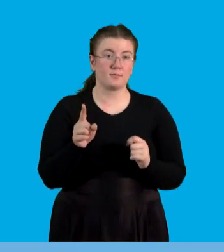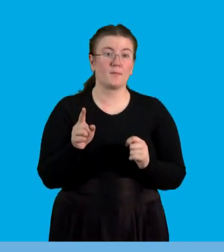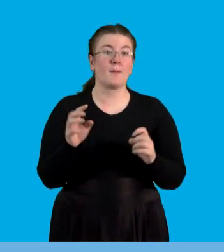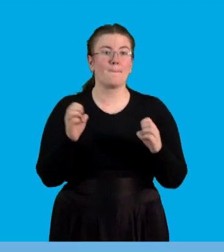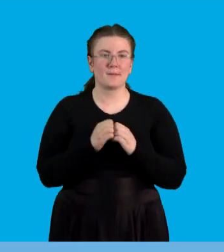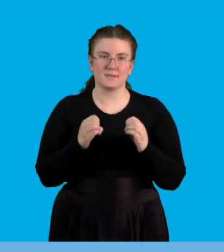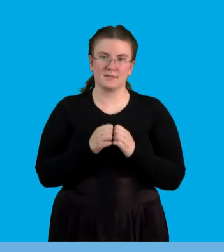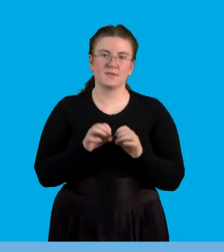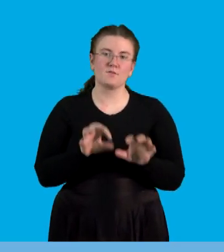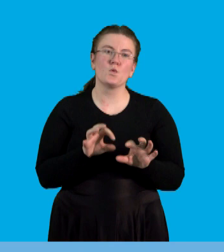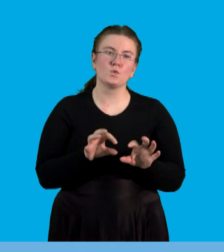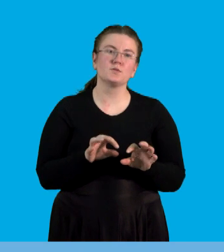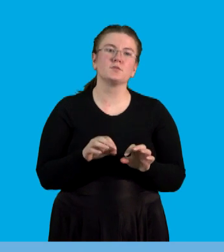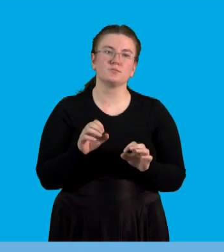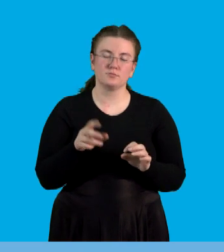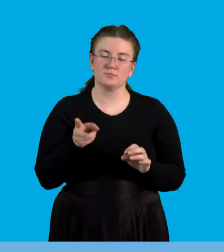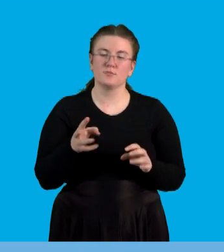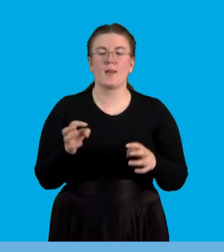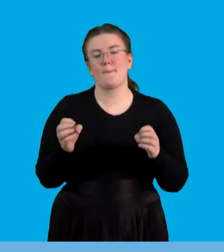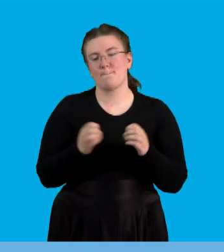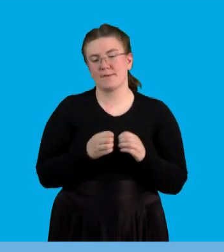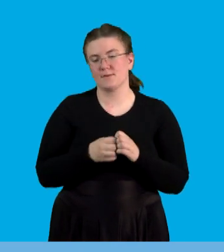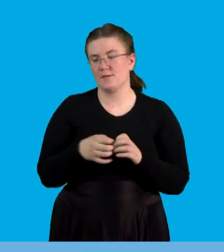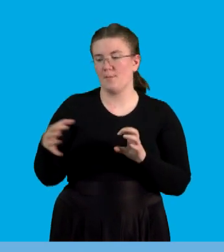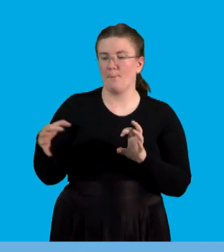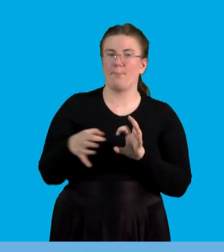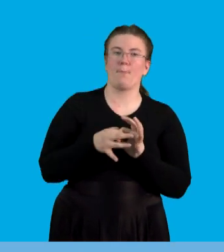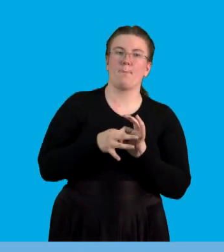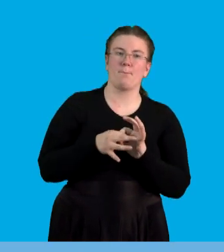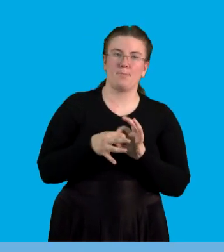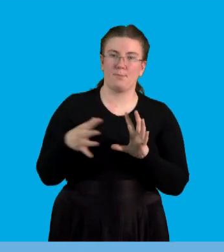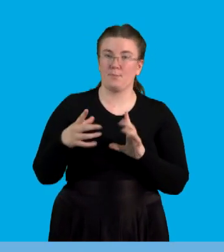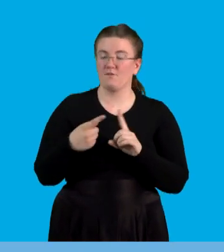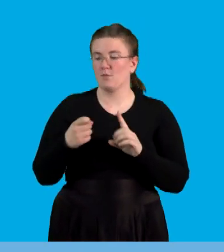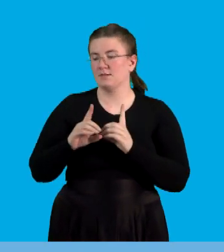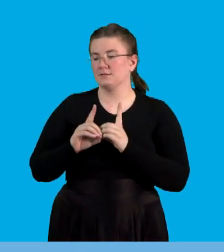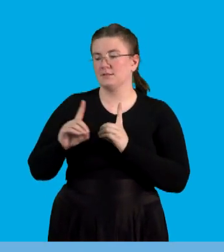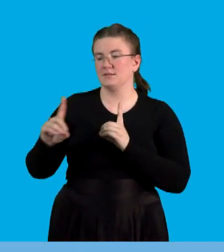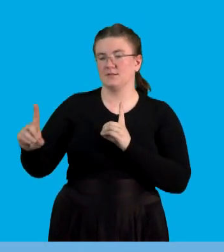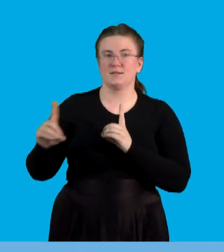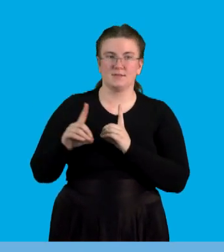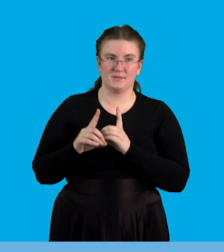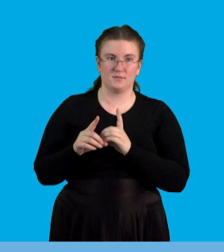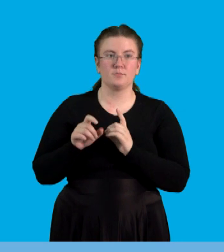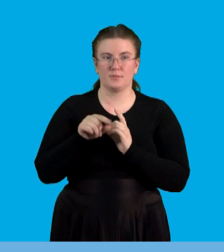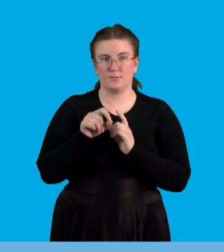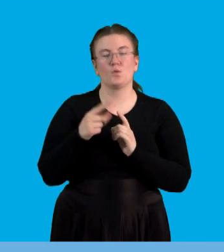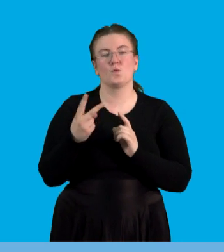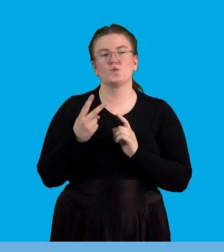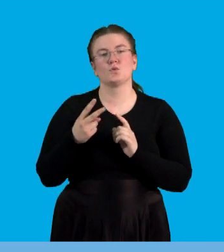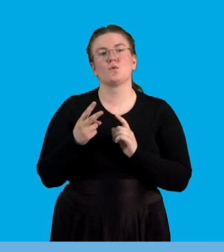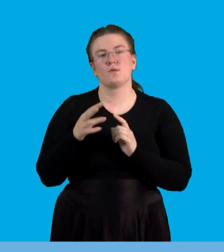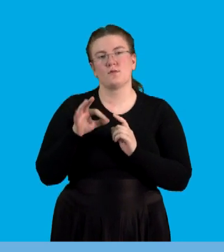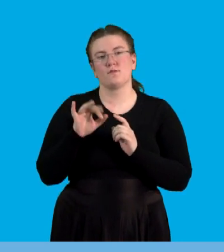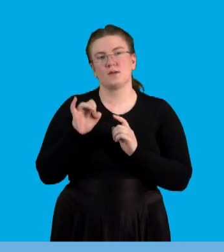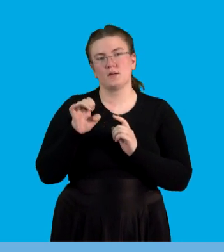force. And a magnetic force, again, it's a force that is a magnet exerts on the other object over a distance. So this is